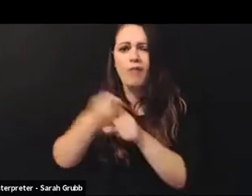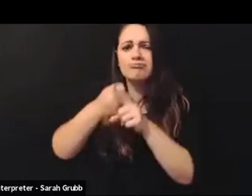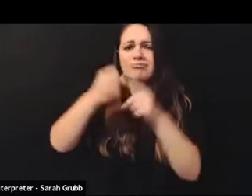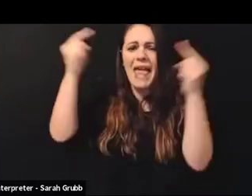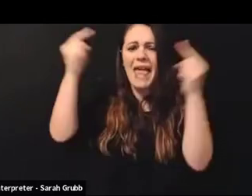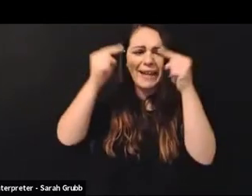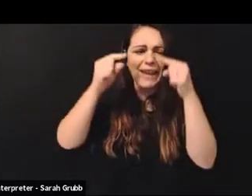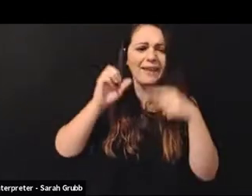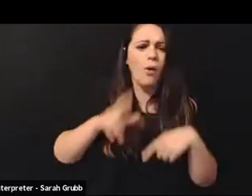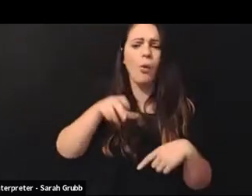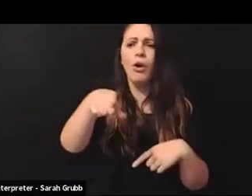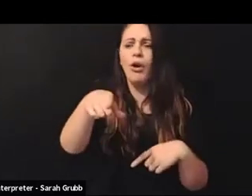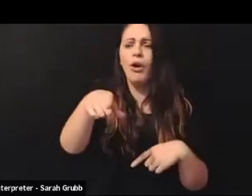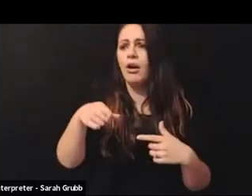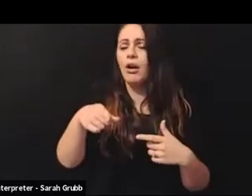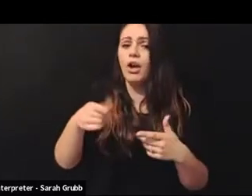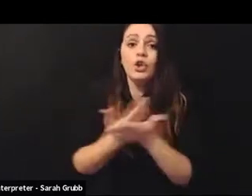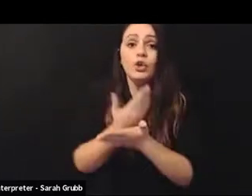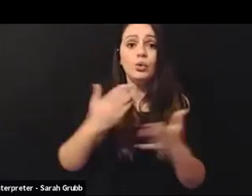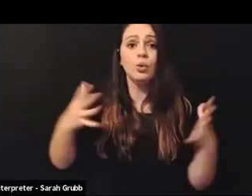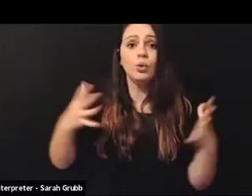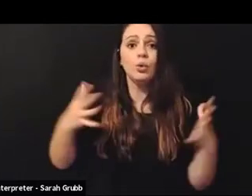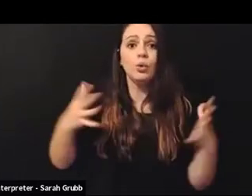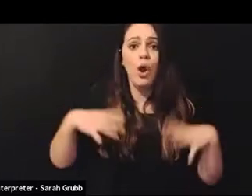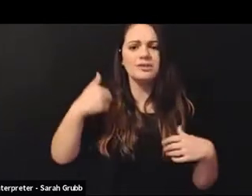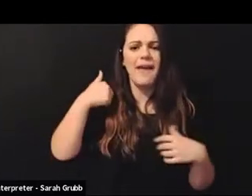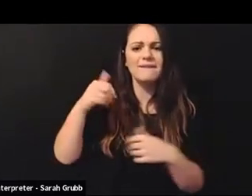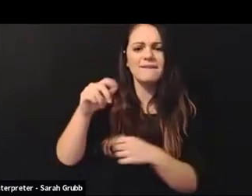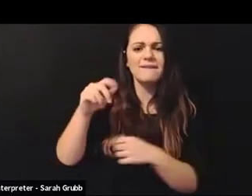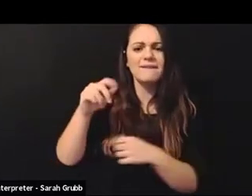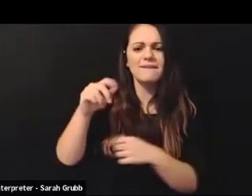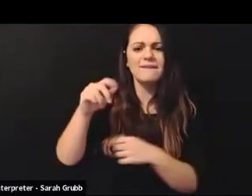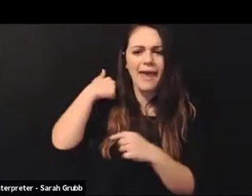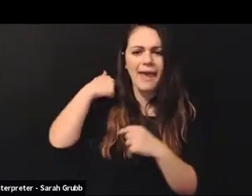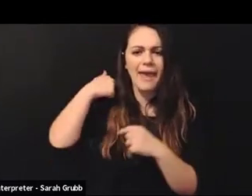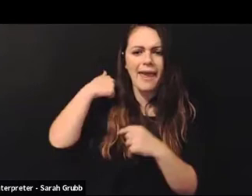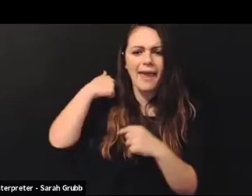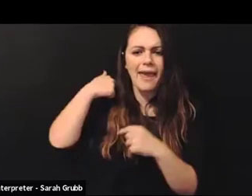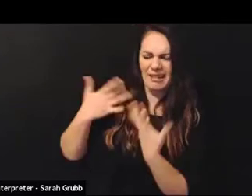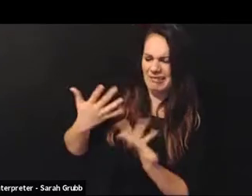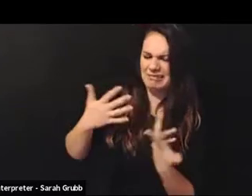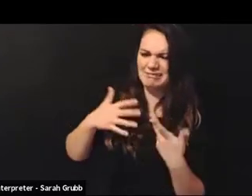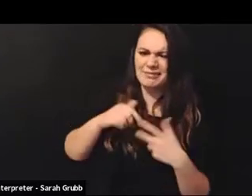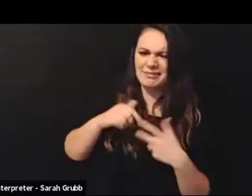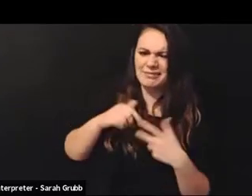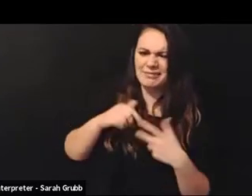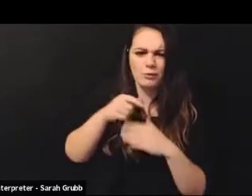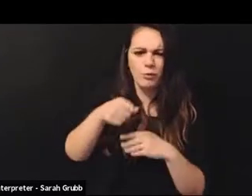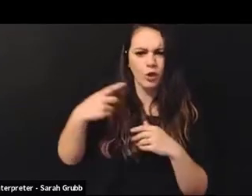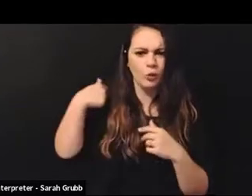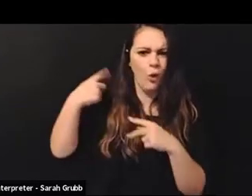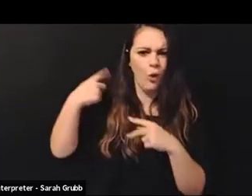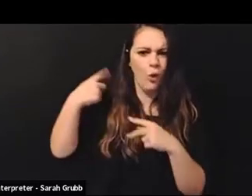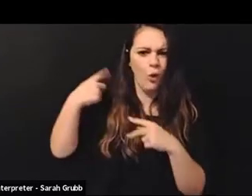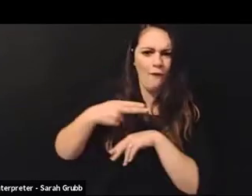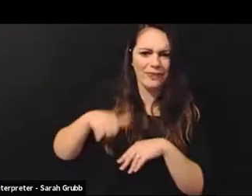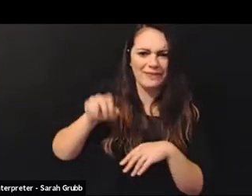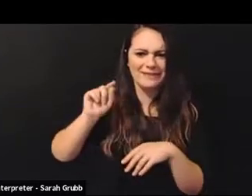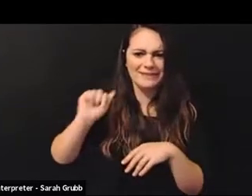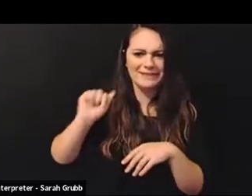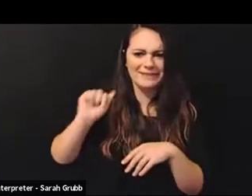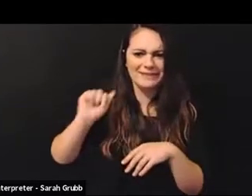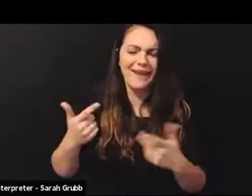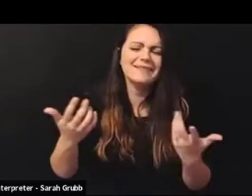you can wear them. So these are all things that are examples that we can change. These are all things that many of us do, but we can make